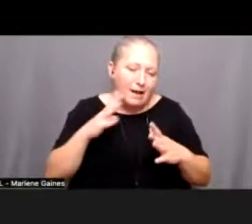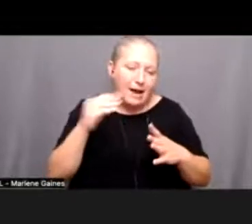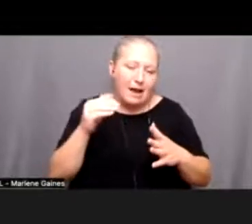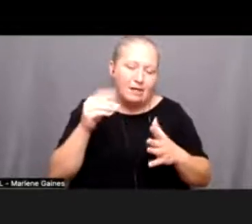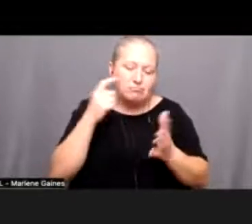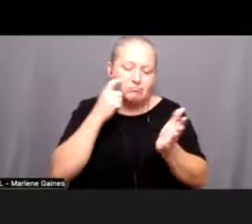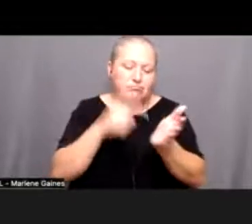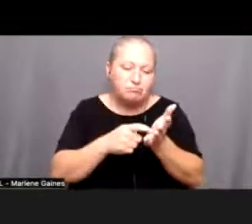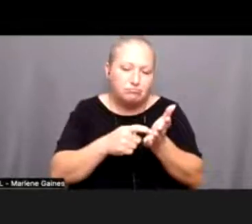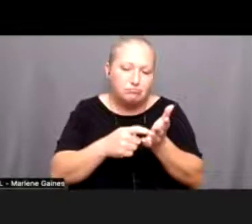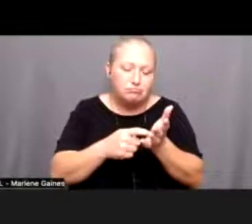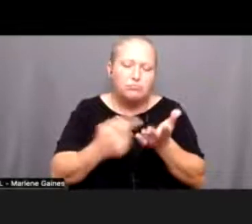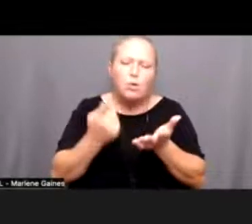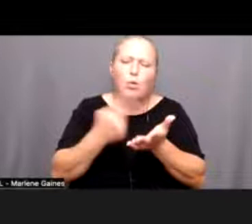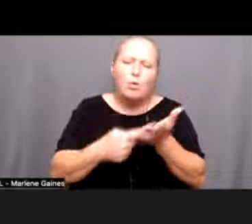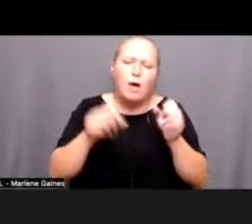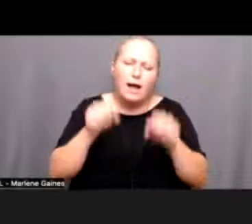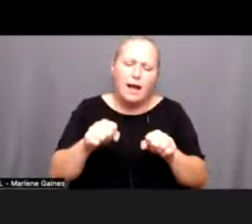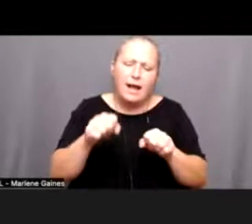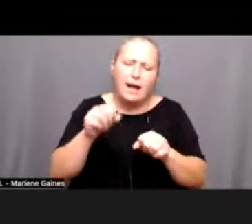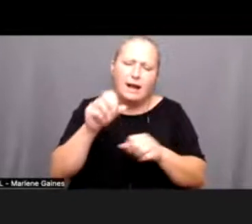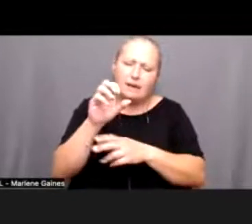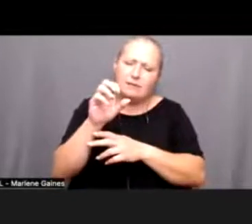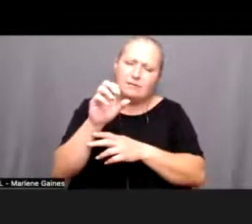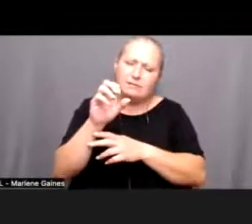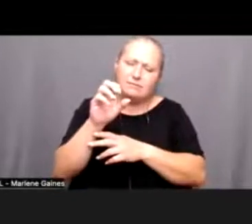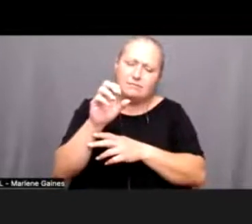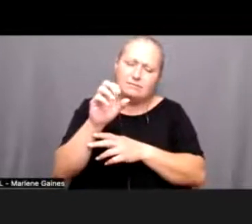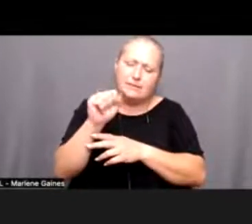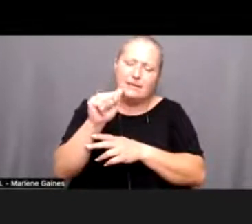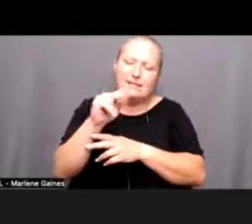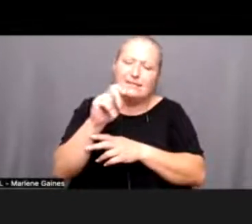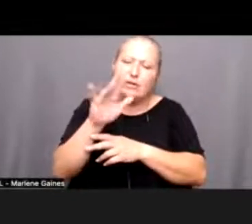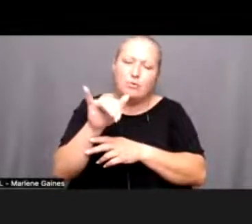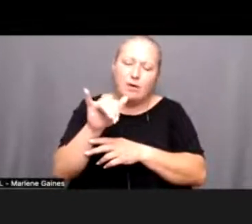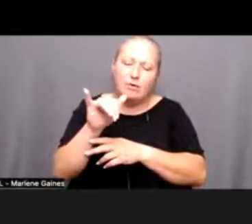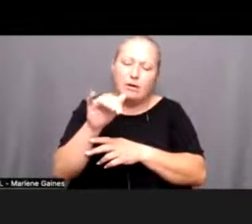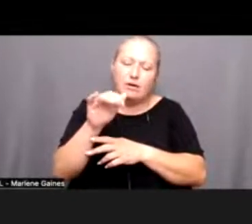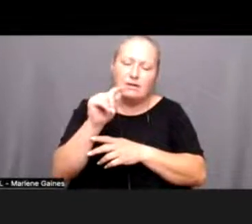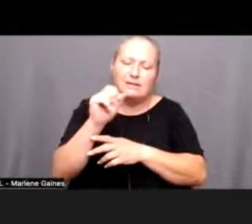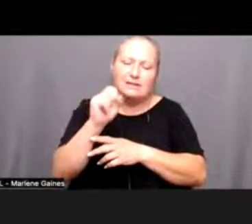recognitions, and what can the Sanctuary Task Force do to highlight and educate everyone about them.